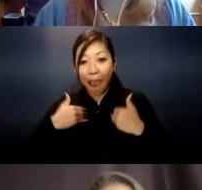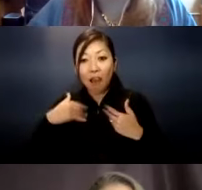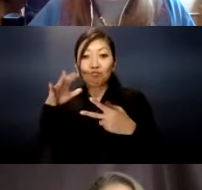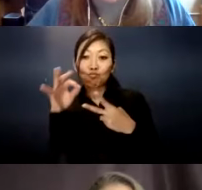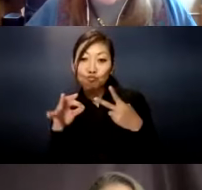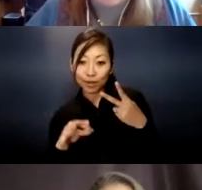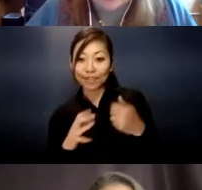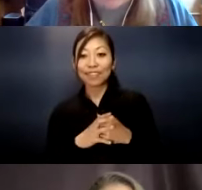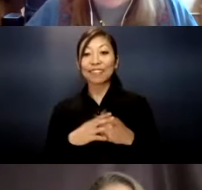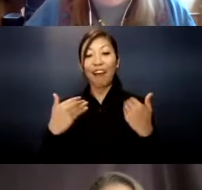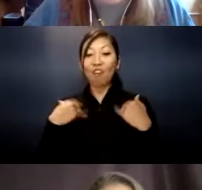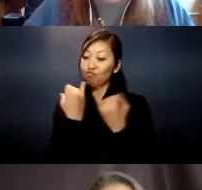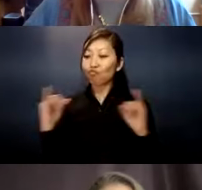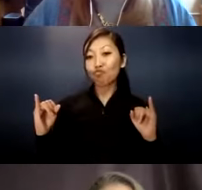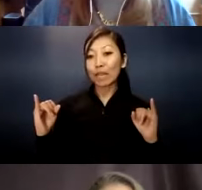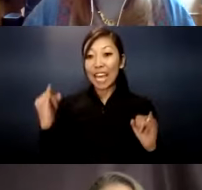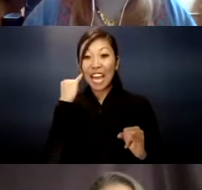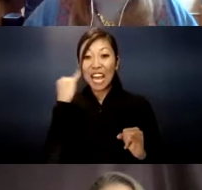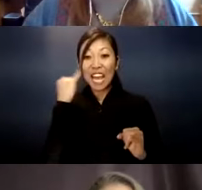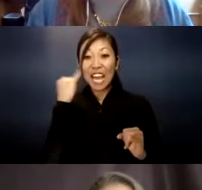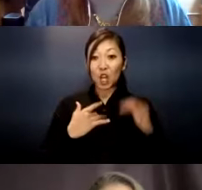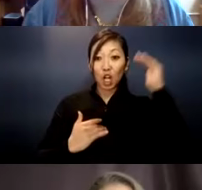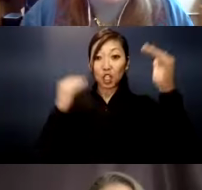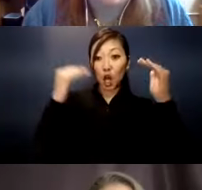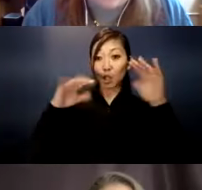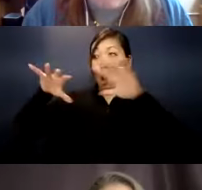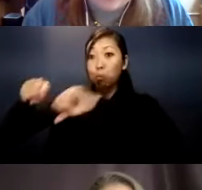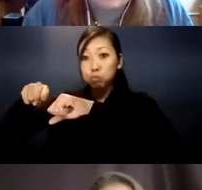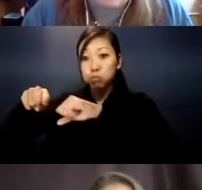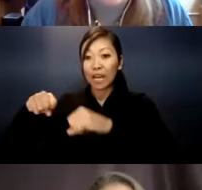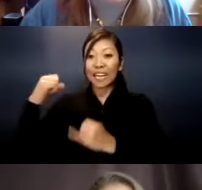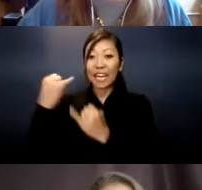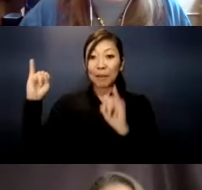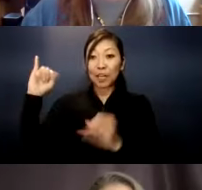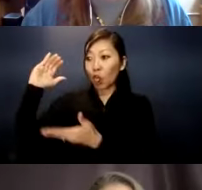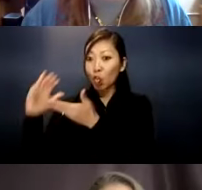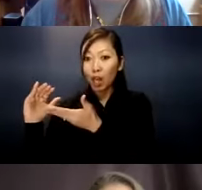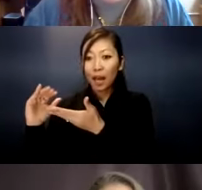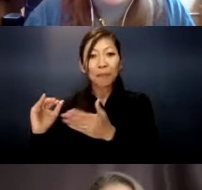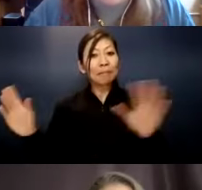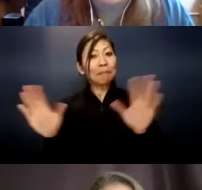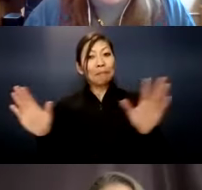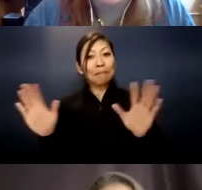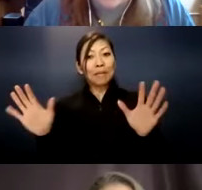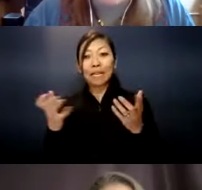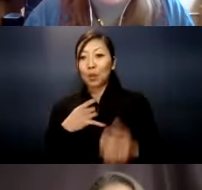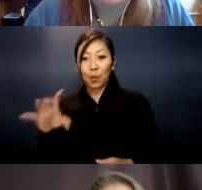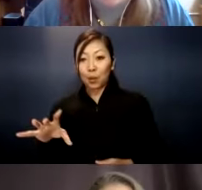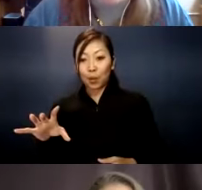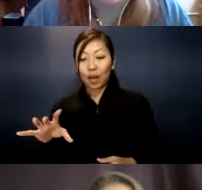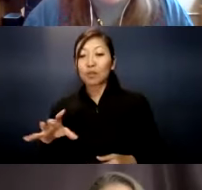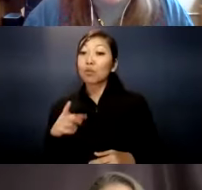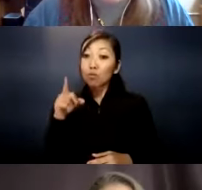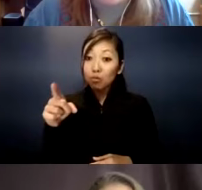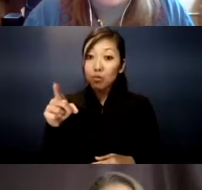your autonomy taken away from you. So you can be a person who gives some of that back. You can be a person who says, hey, yeah, this is